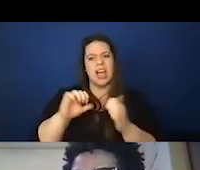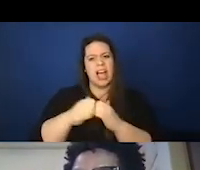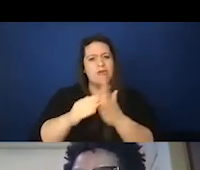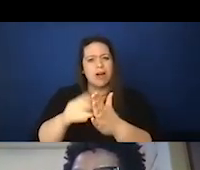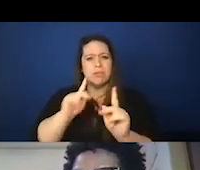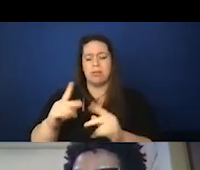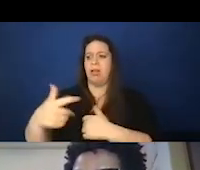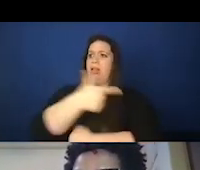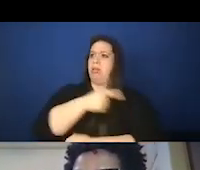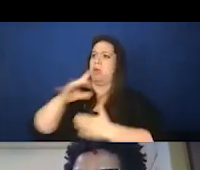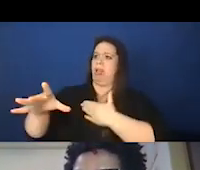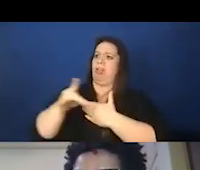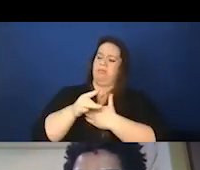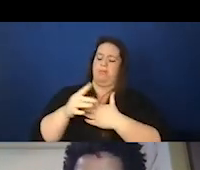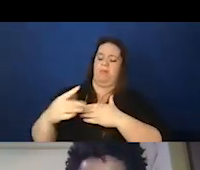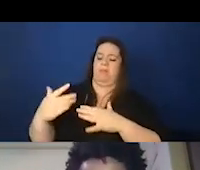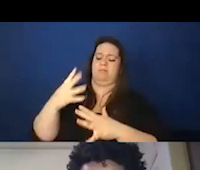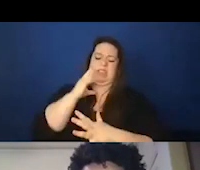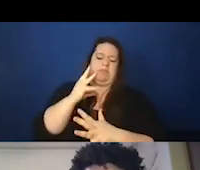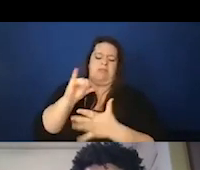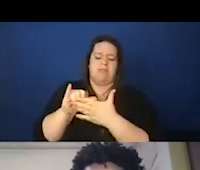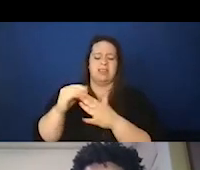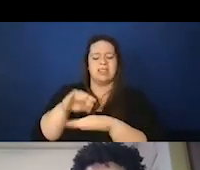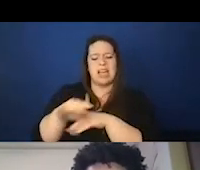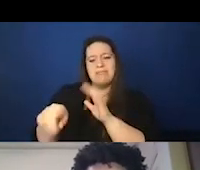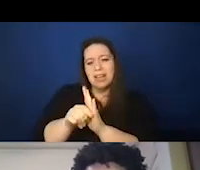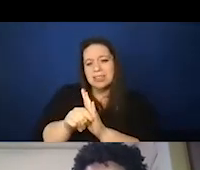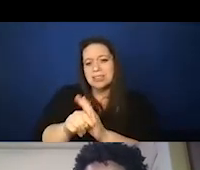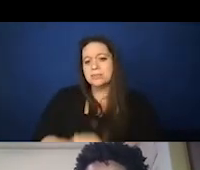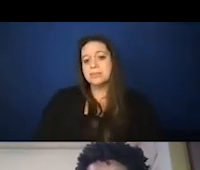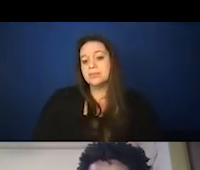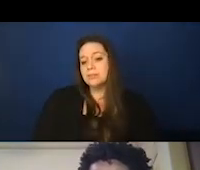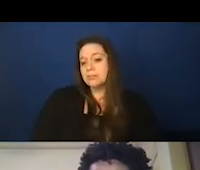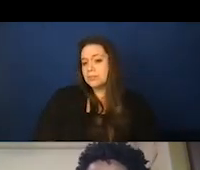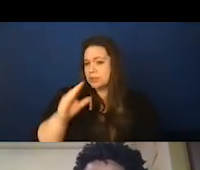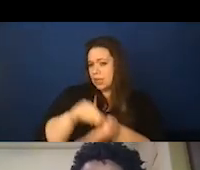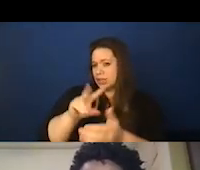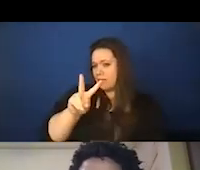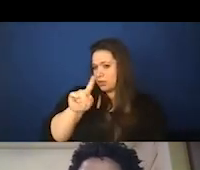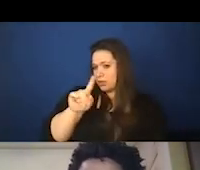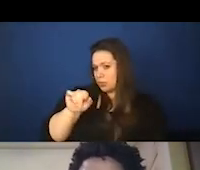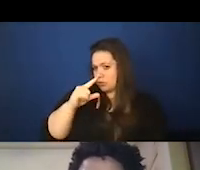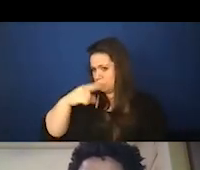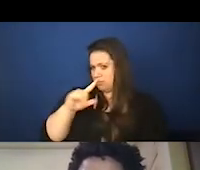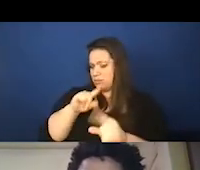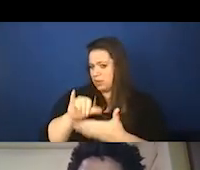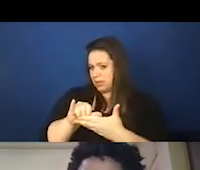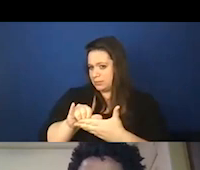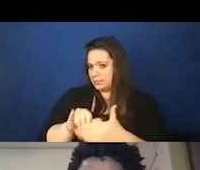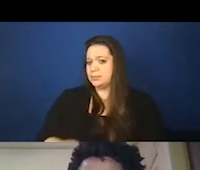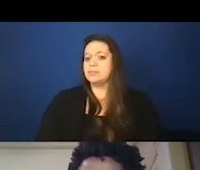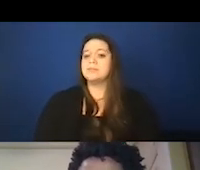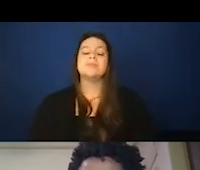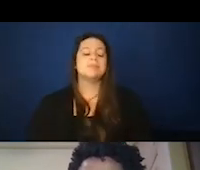Dr. Vasquez. Yeah. So we've given 650 shots, and we've managed and looked at